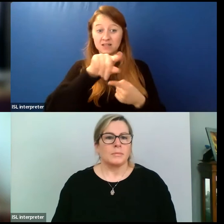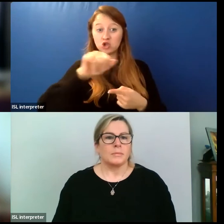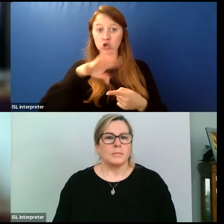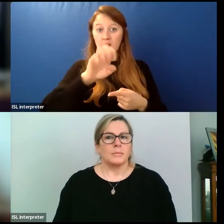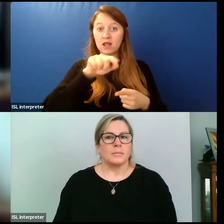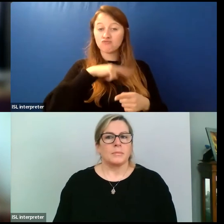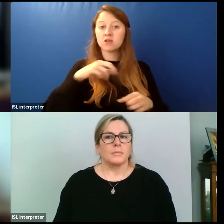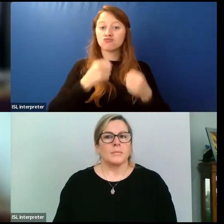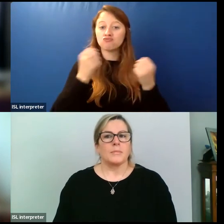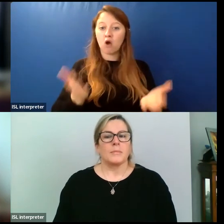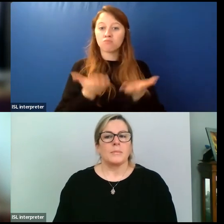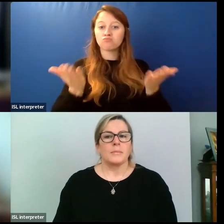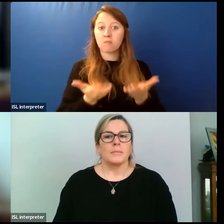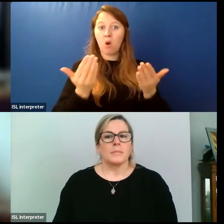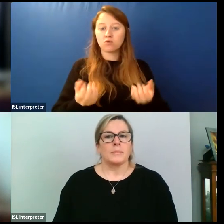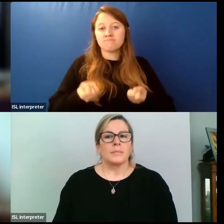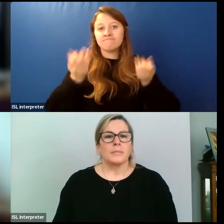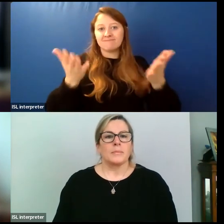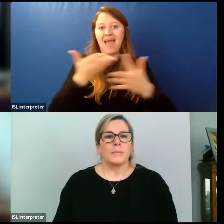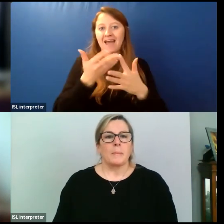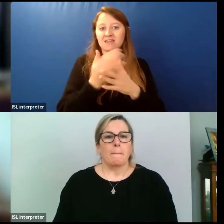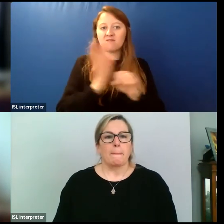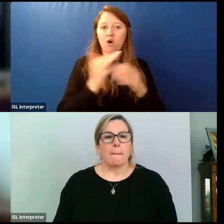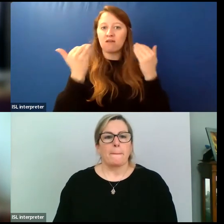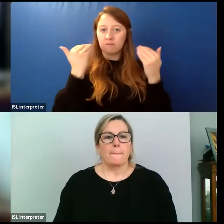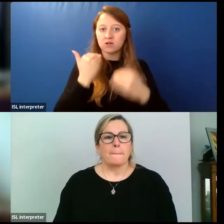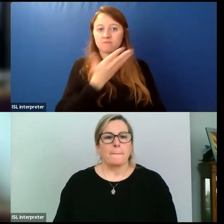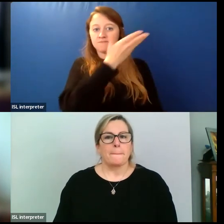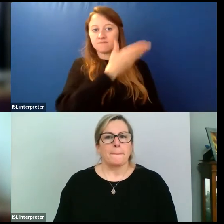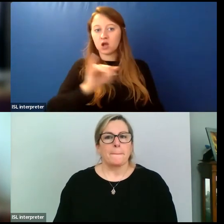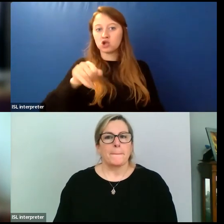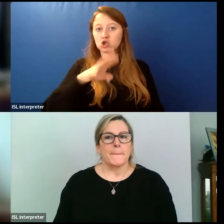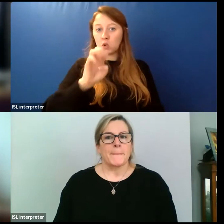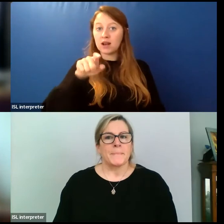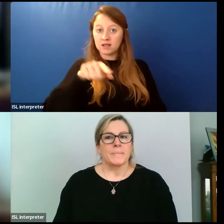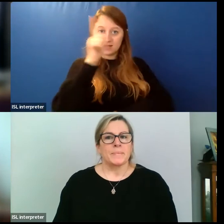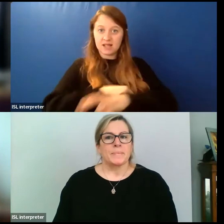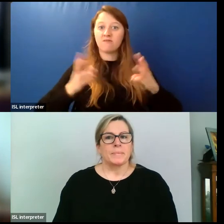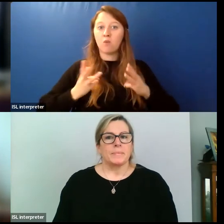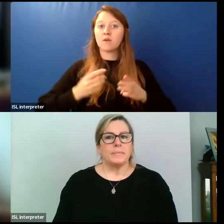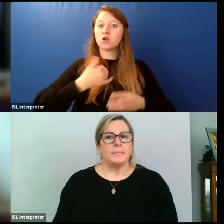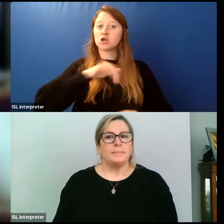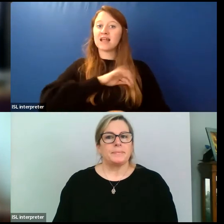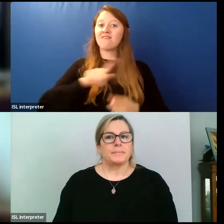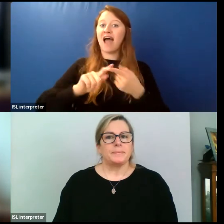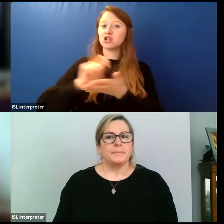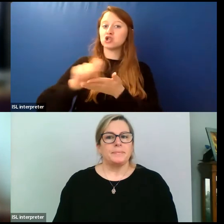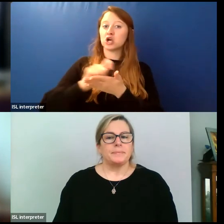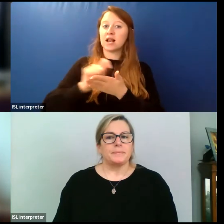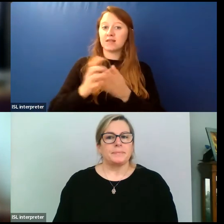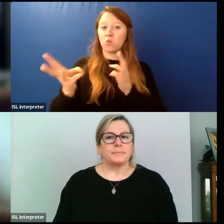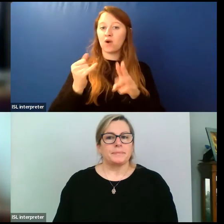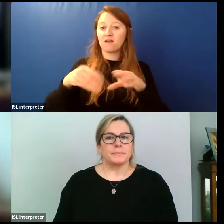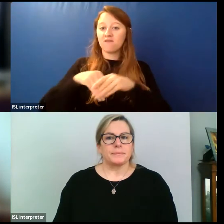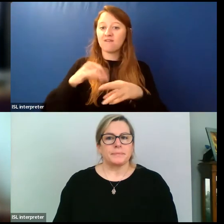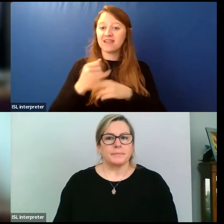to accessible information. So Julie is a disabled woman herself and a working journalist who has also worked in disability services.